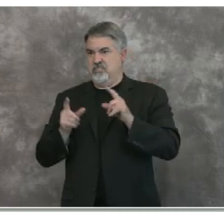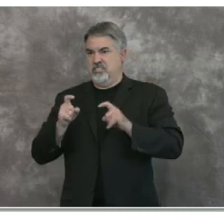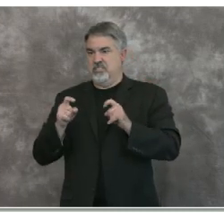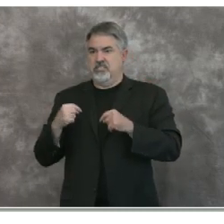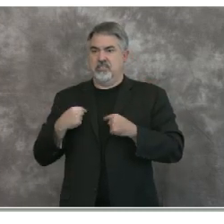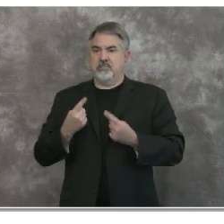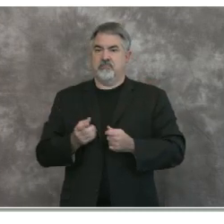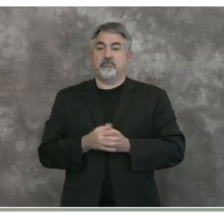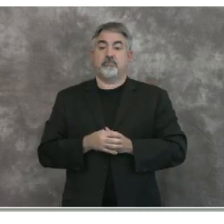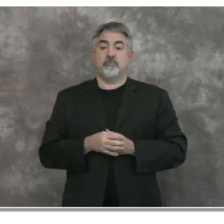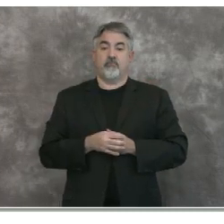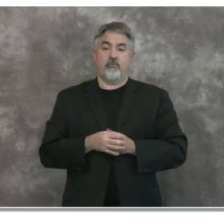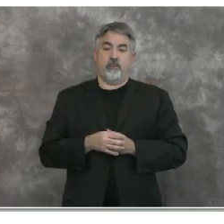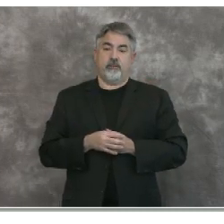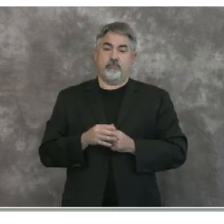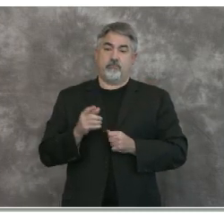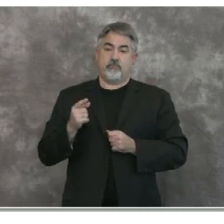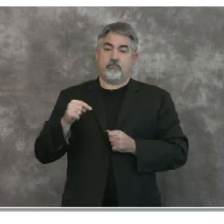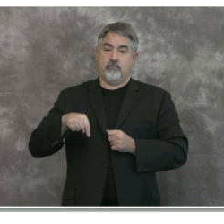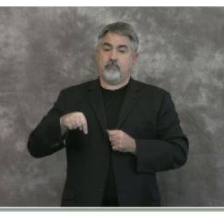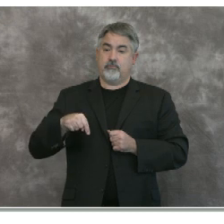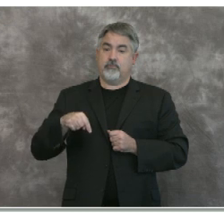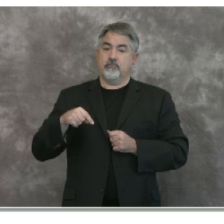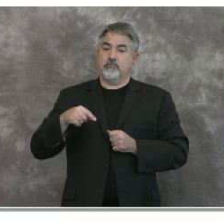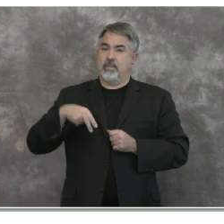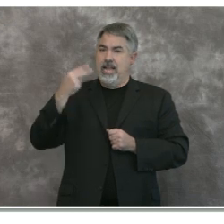that is out of our single highest day testing results of